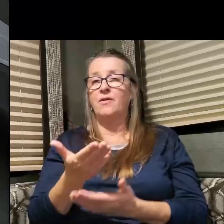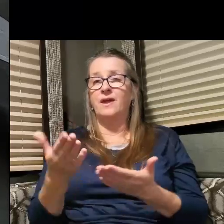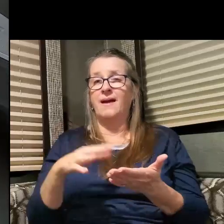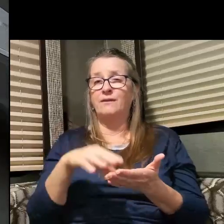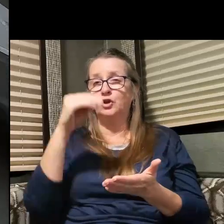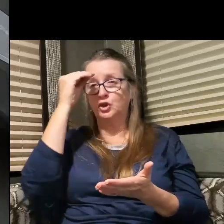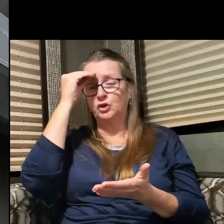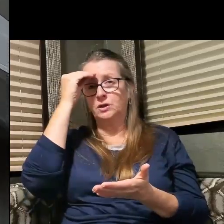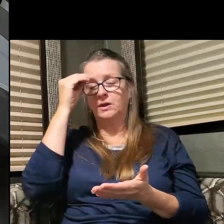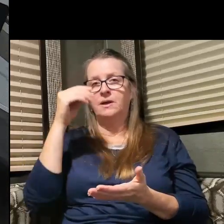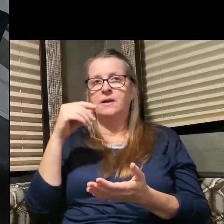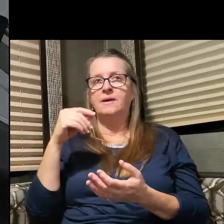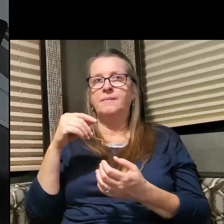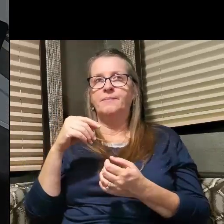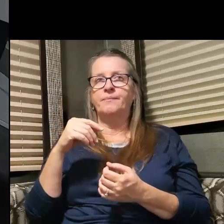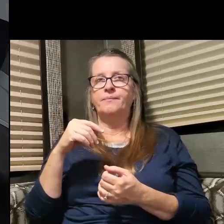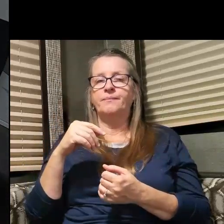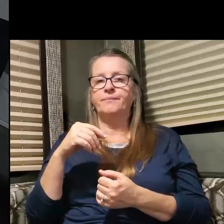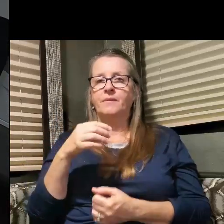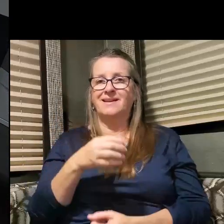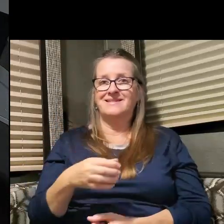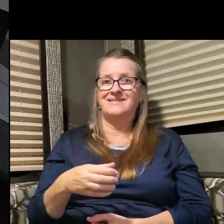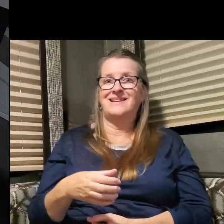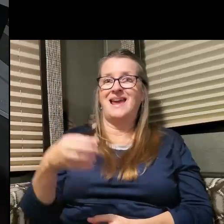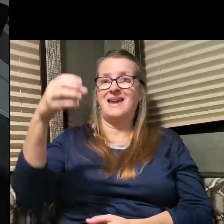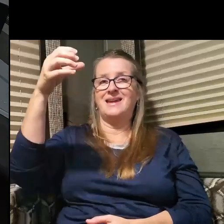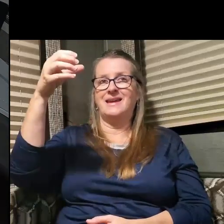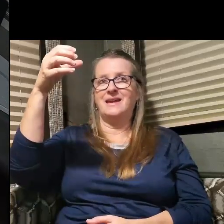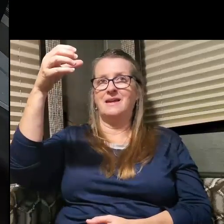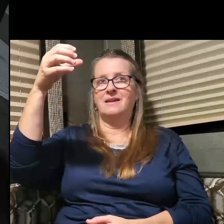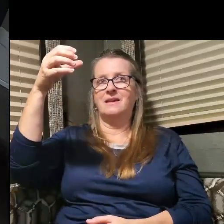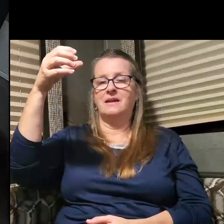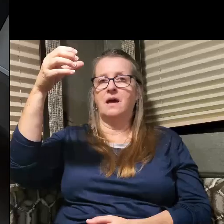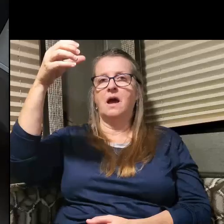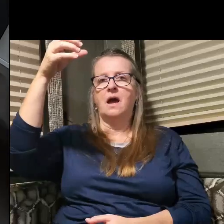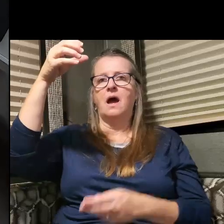Okay, another little trick I've learned is take